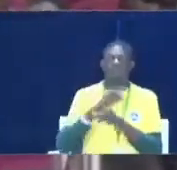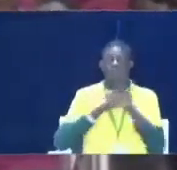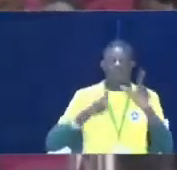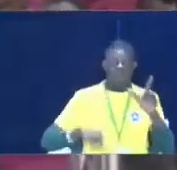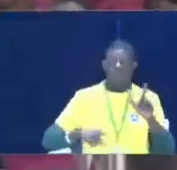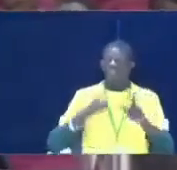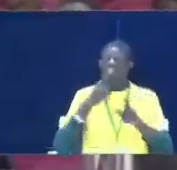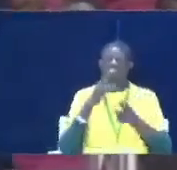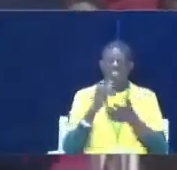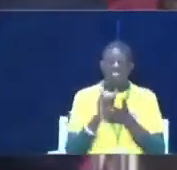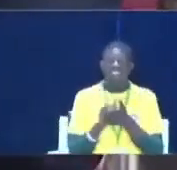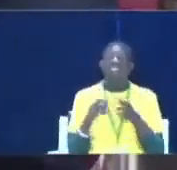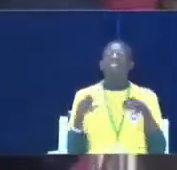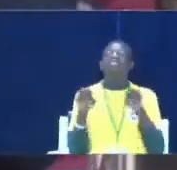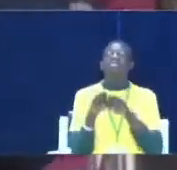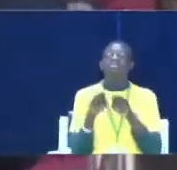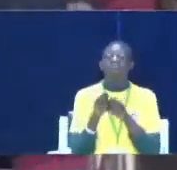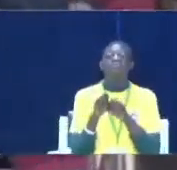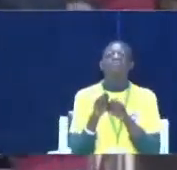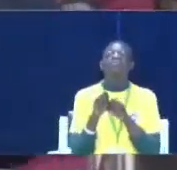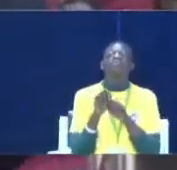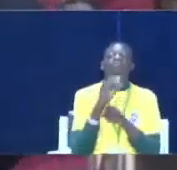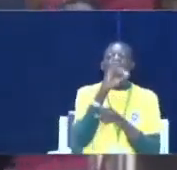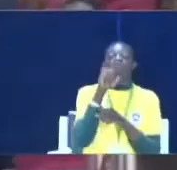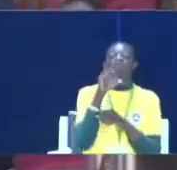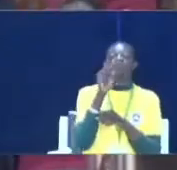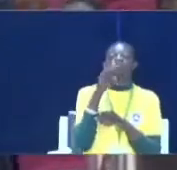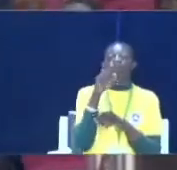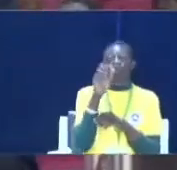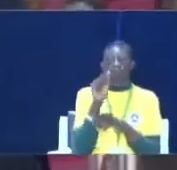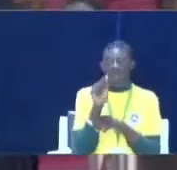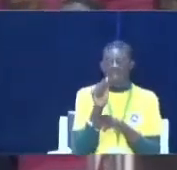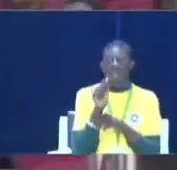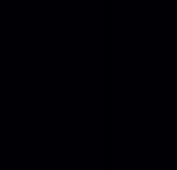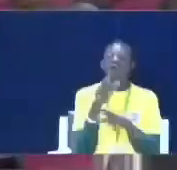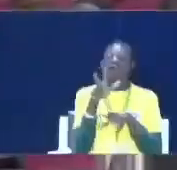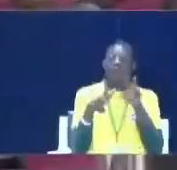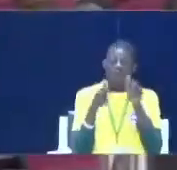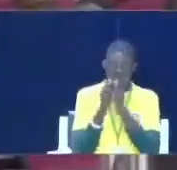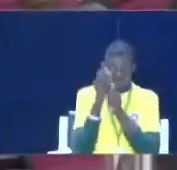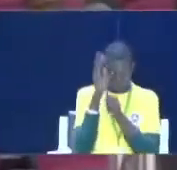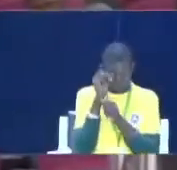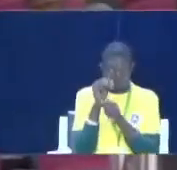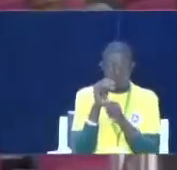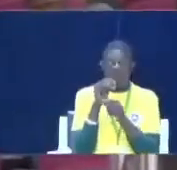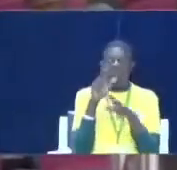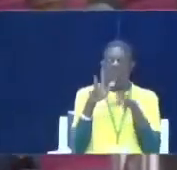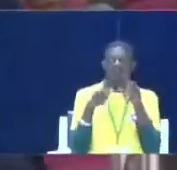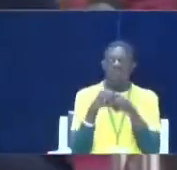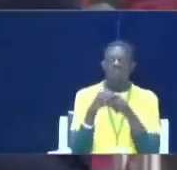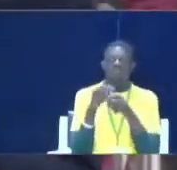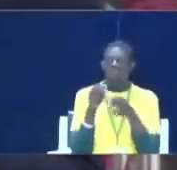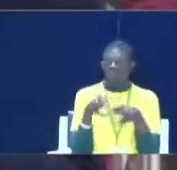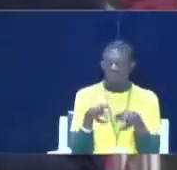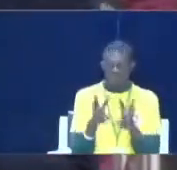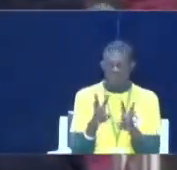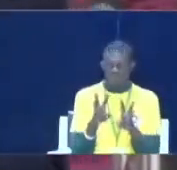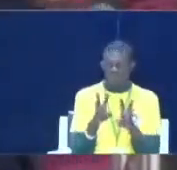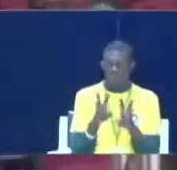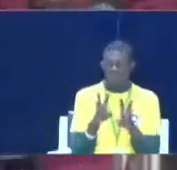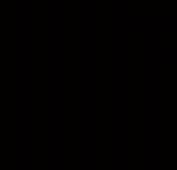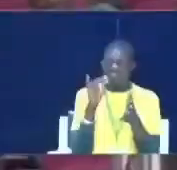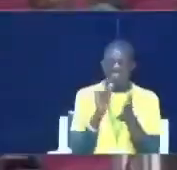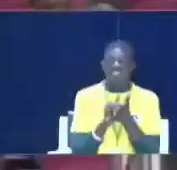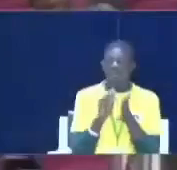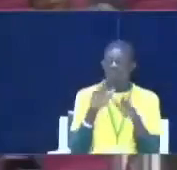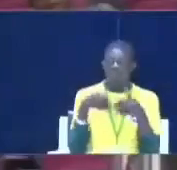the Lord said that if Joshua will walk with him, will walk in his ways, that he